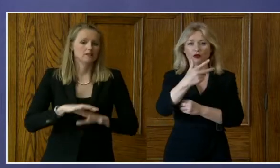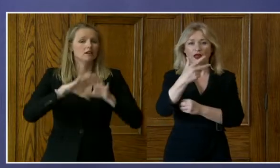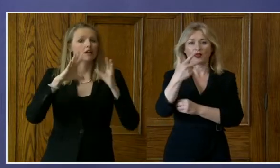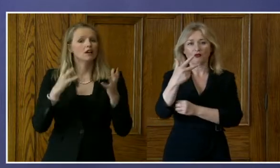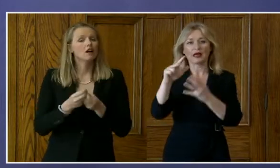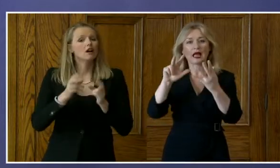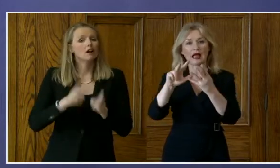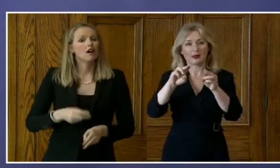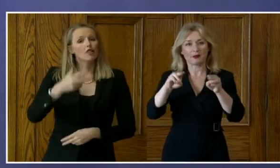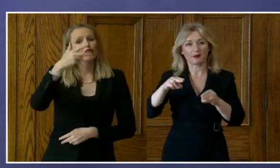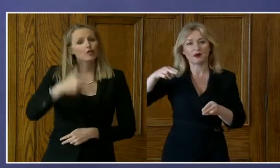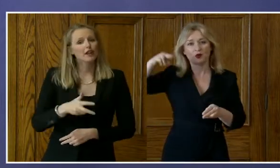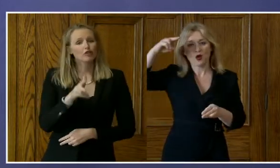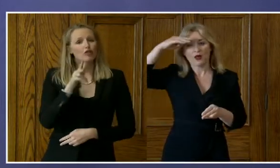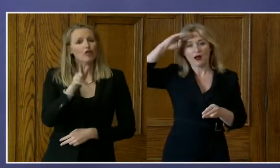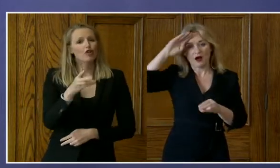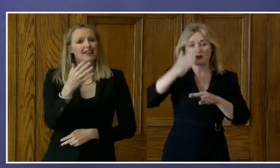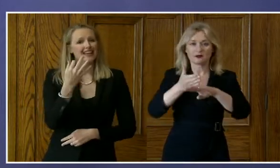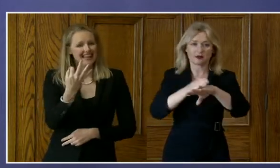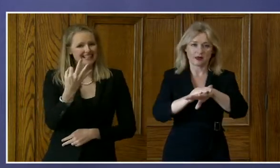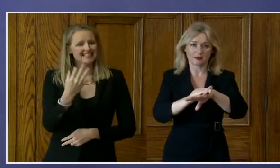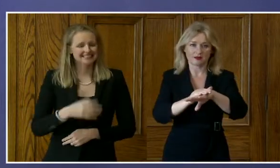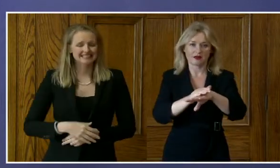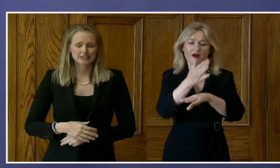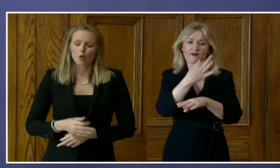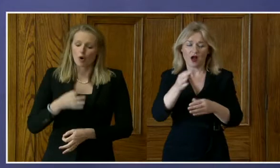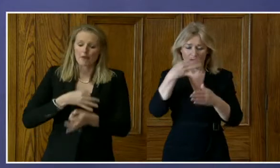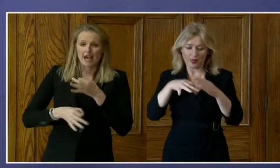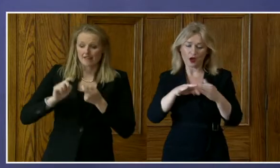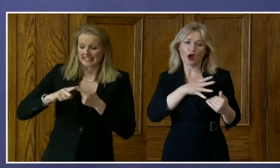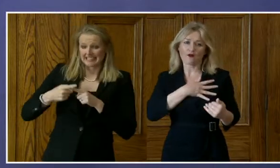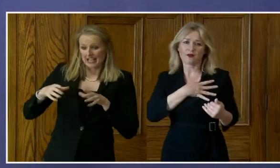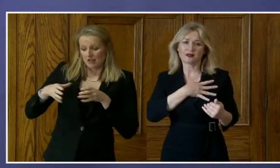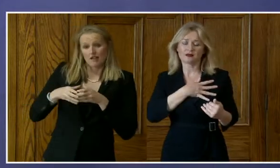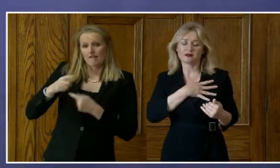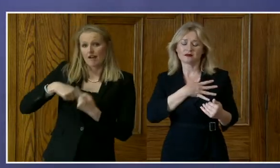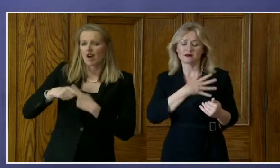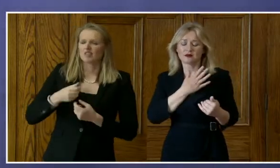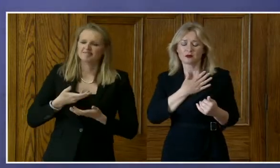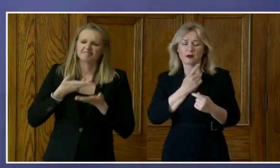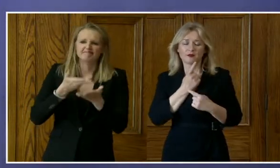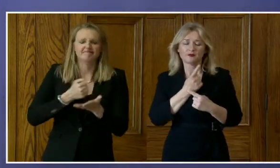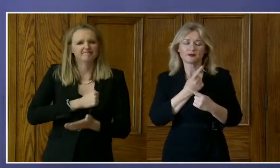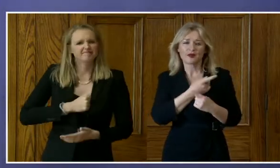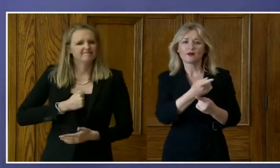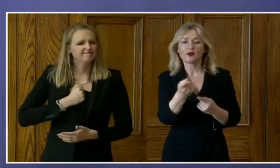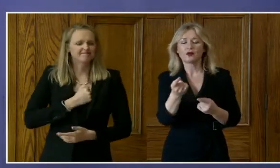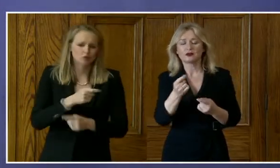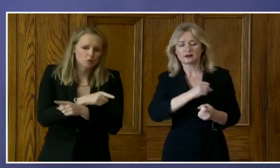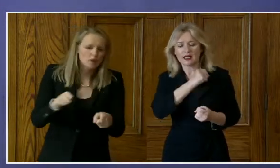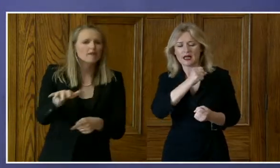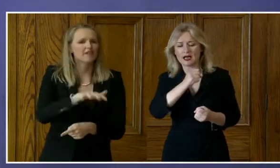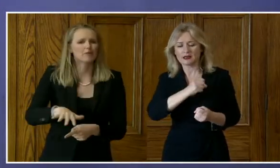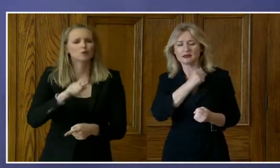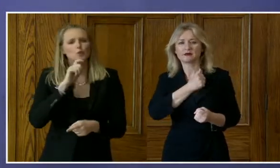And again, just on behalf of the executive, and I'm sure everyone, we pass on our sincere condolences to all of those families who have